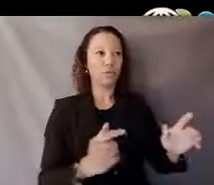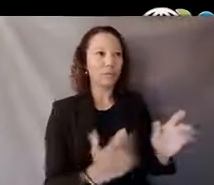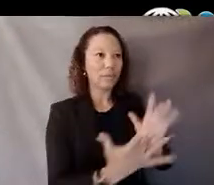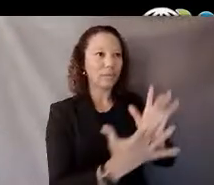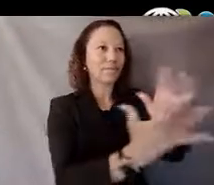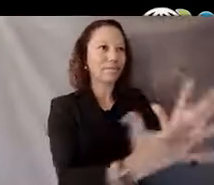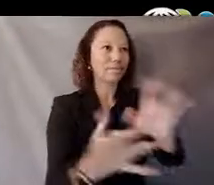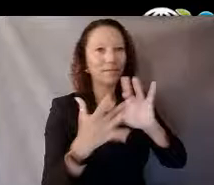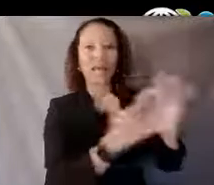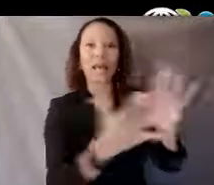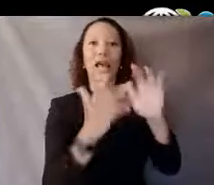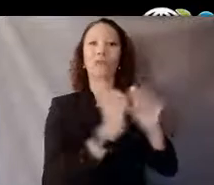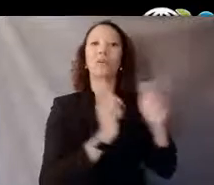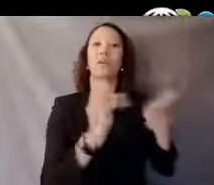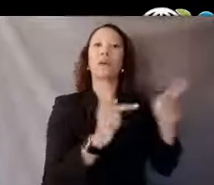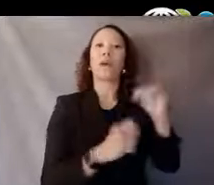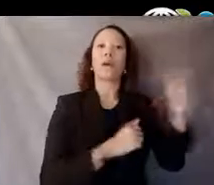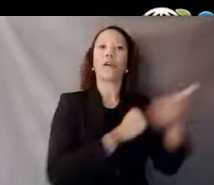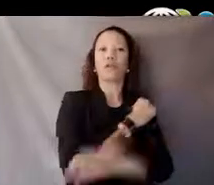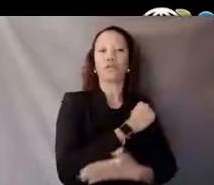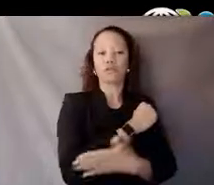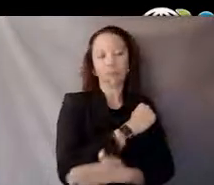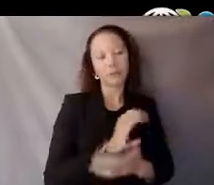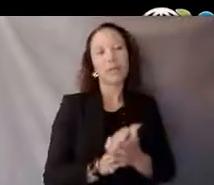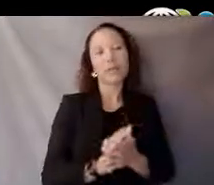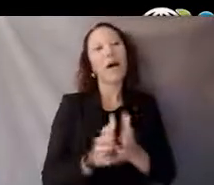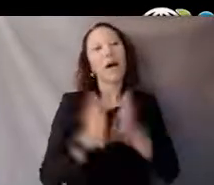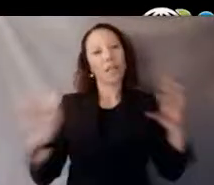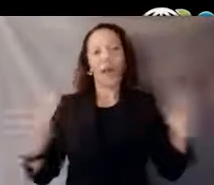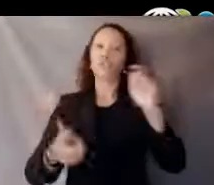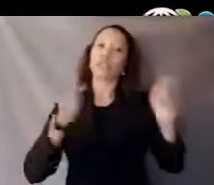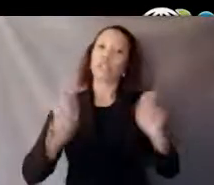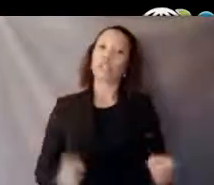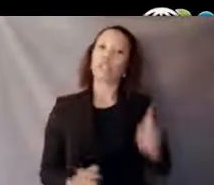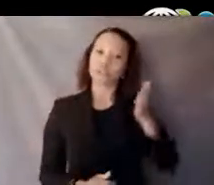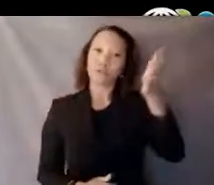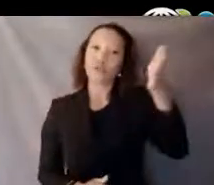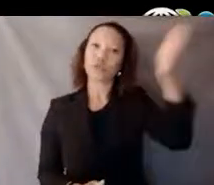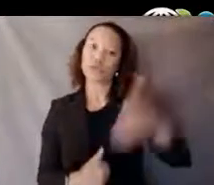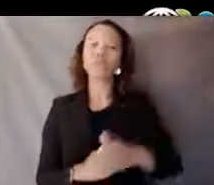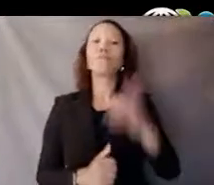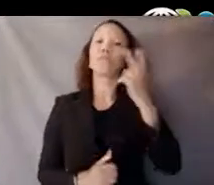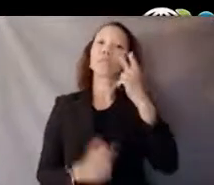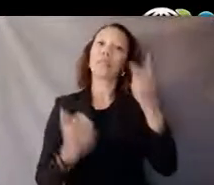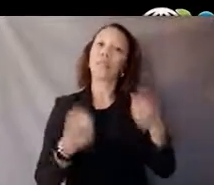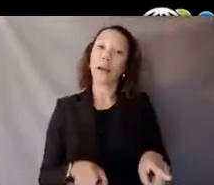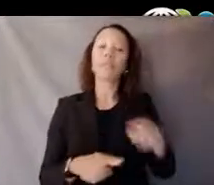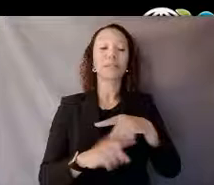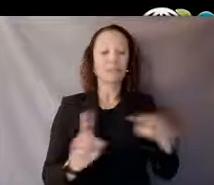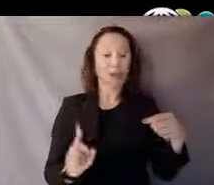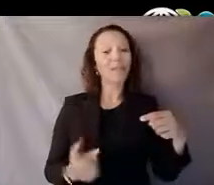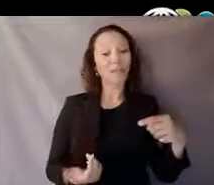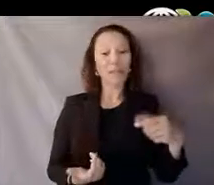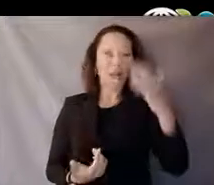people. So big changes lie ahead, and we'll see how we do. But I do know that